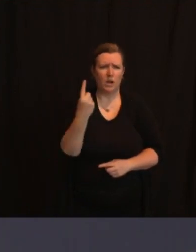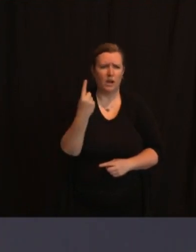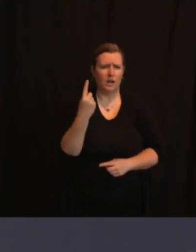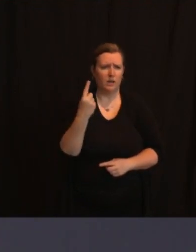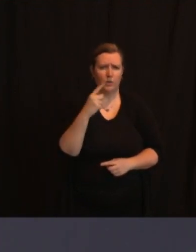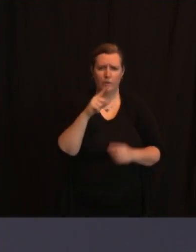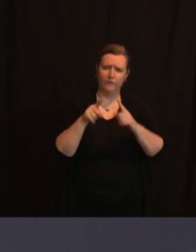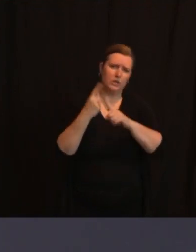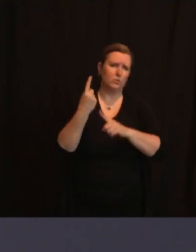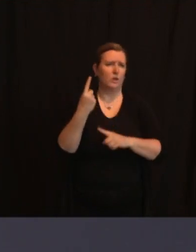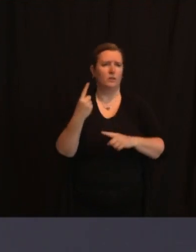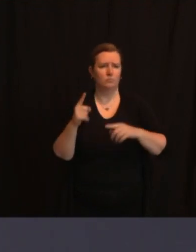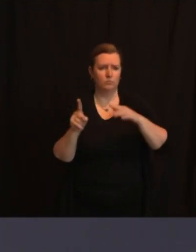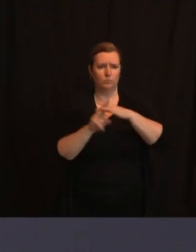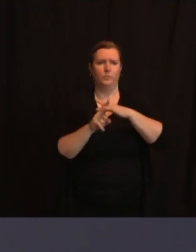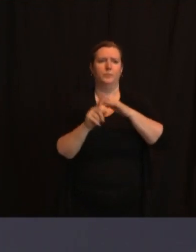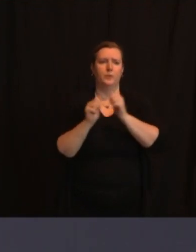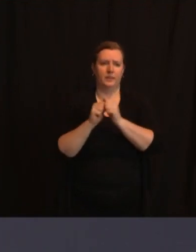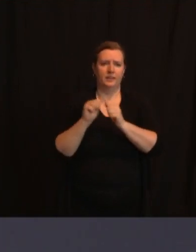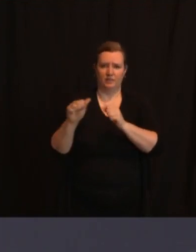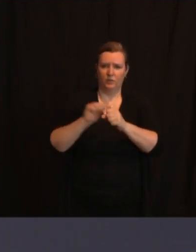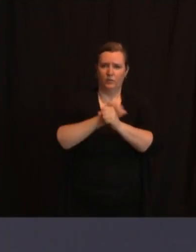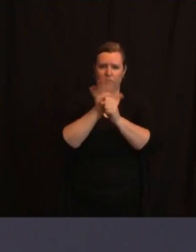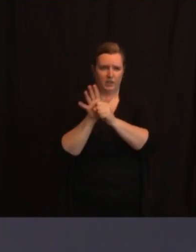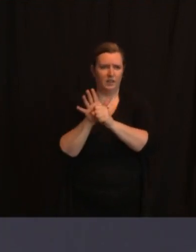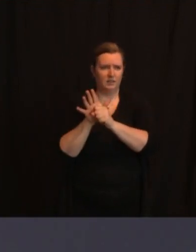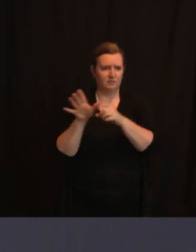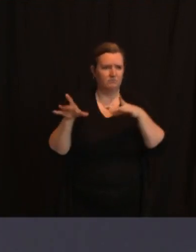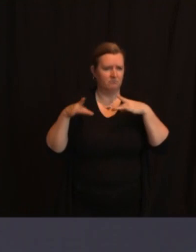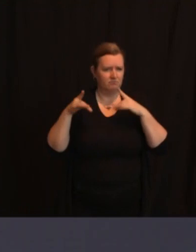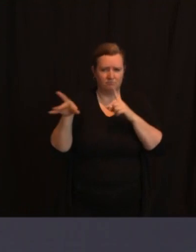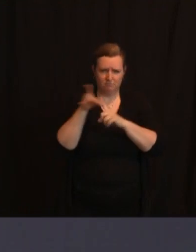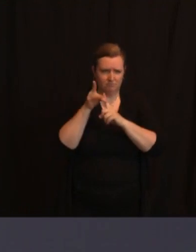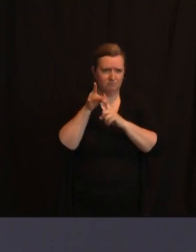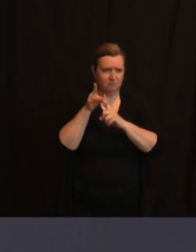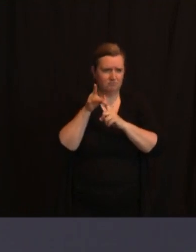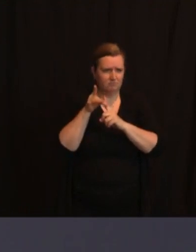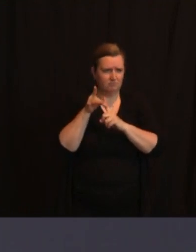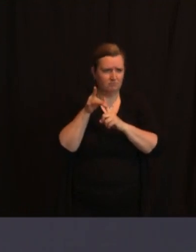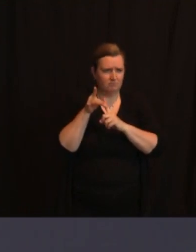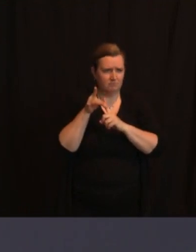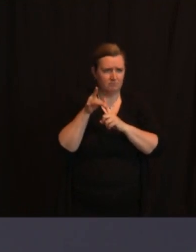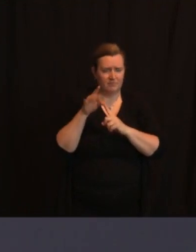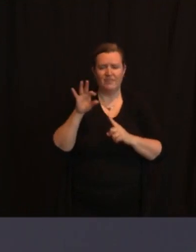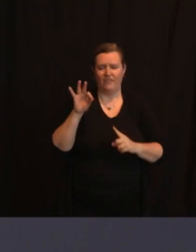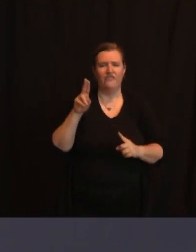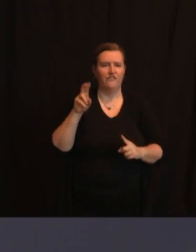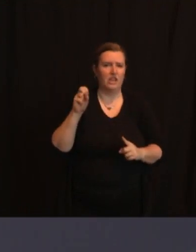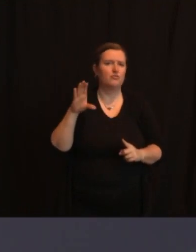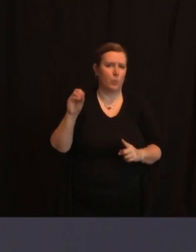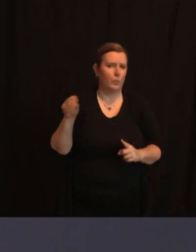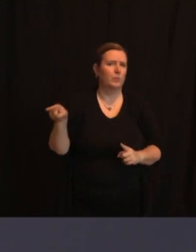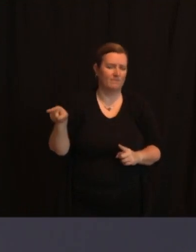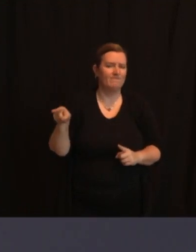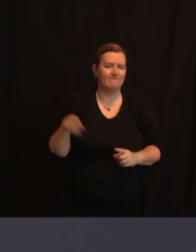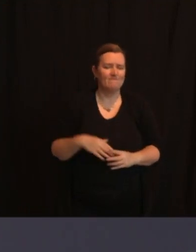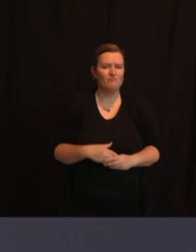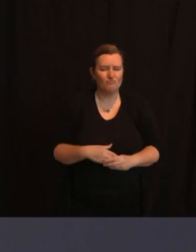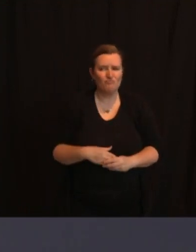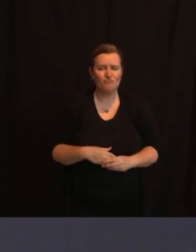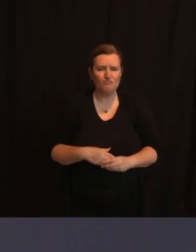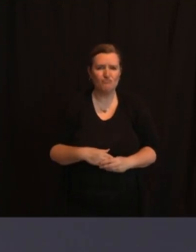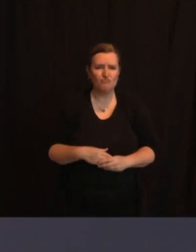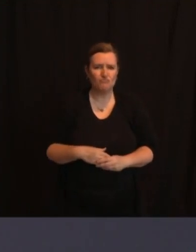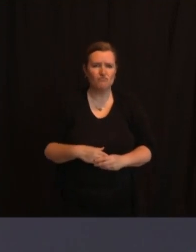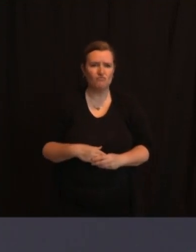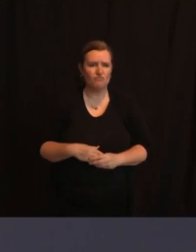Two other quick points, and then we'll move down to Elise. Number one, it was, and I think we've said this consistently, it was execution on